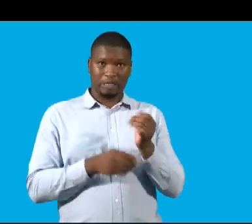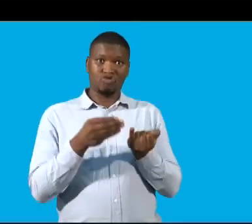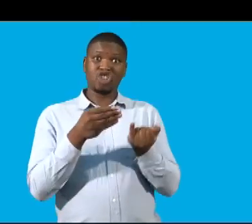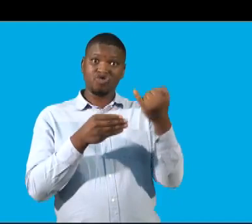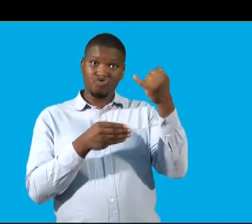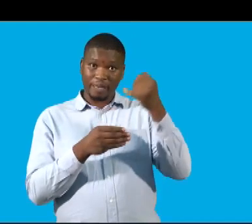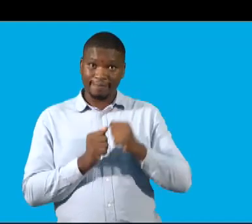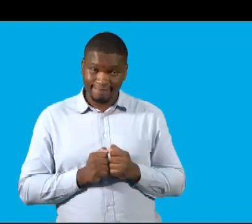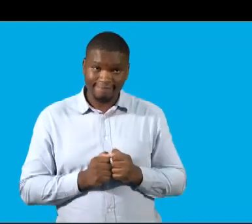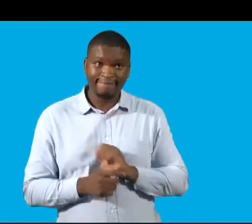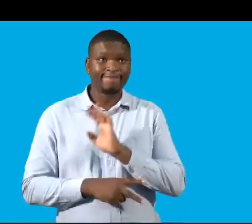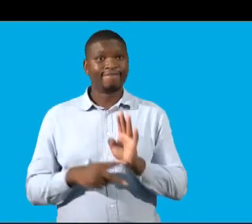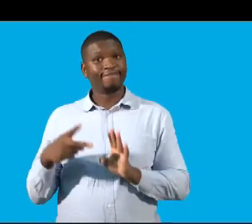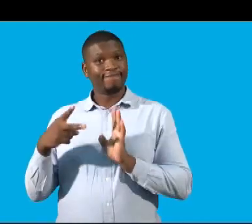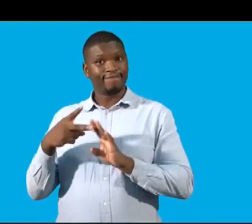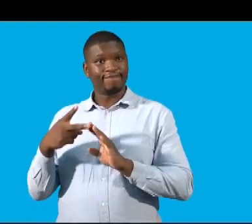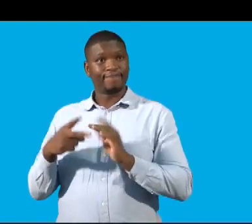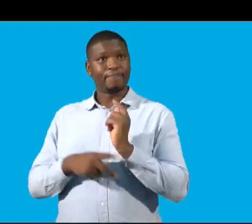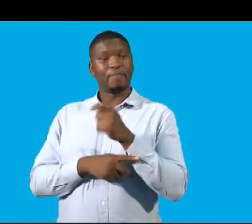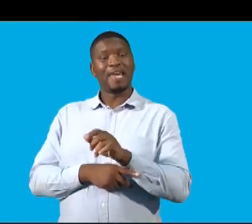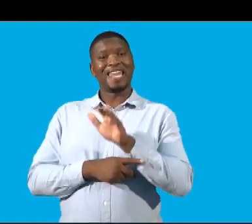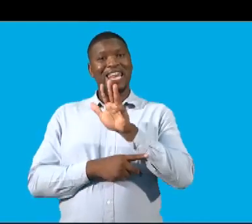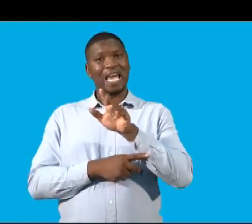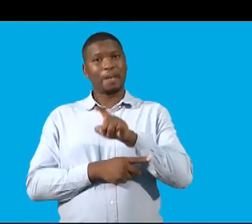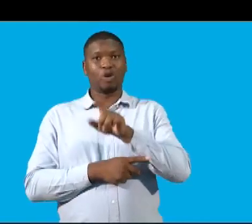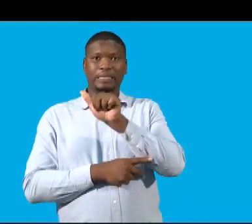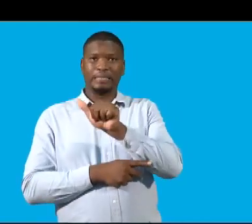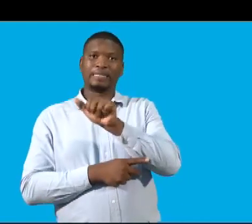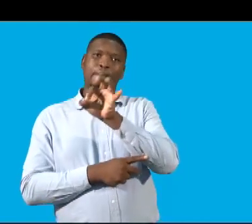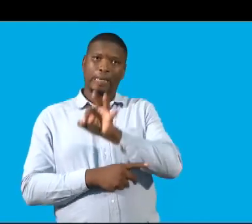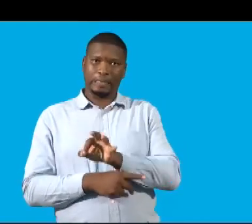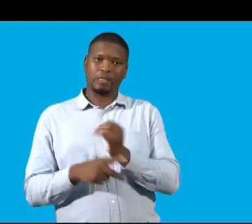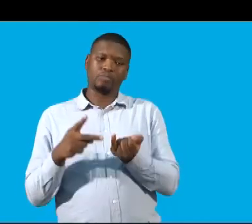8.4% per annum compounded quarterly, and the other account at a rate of